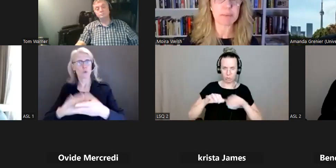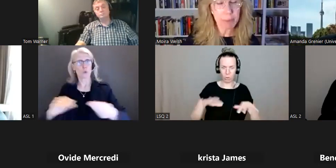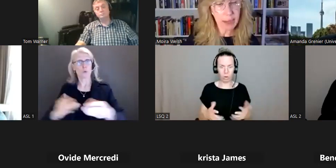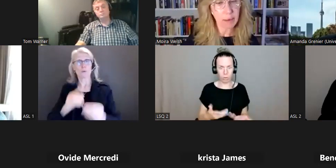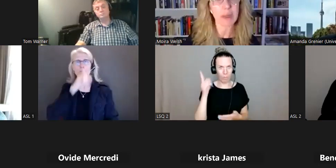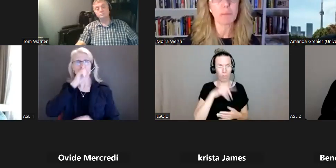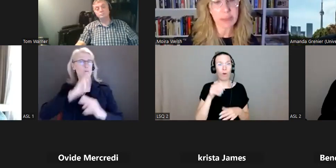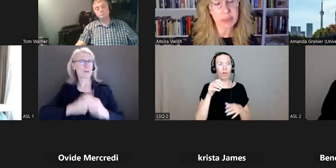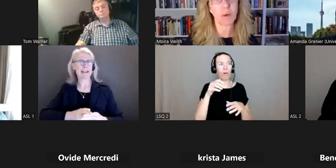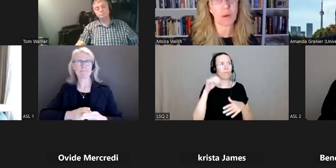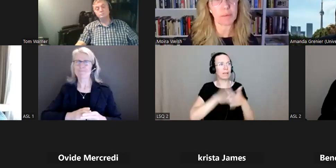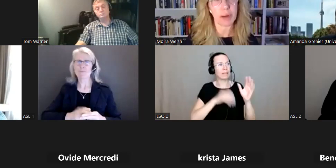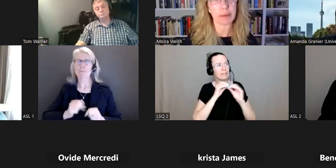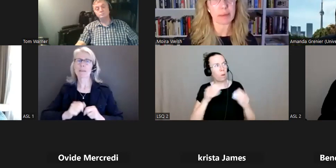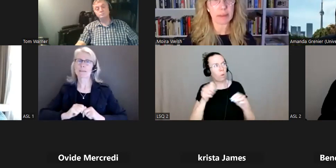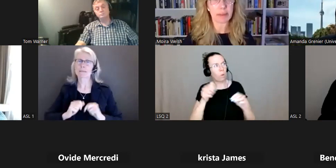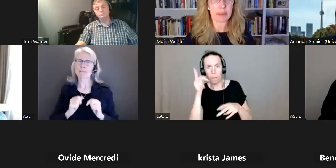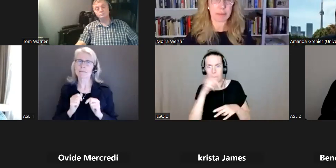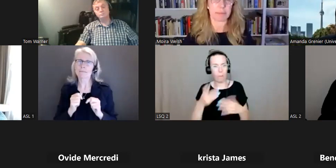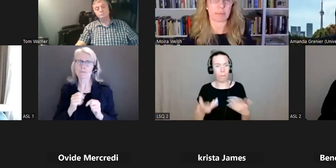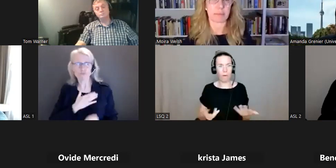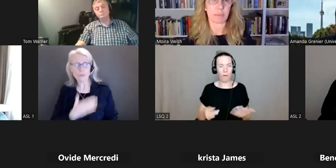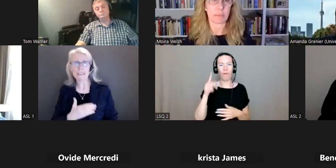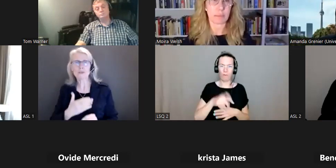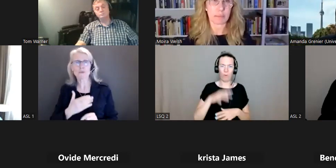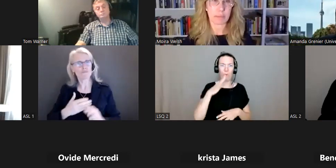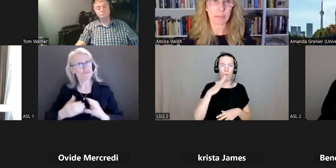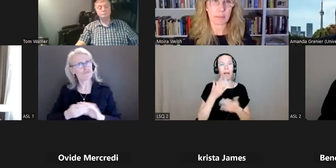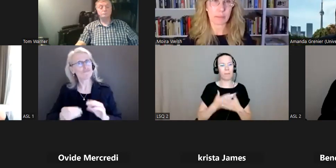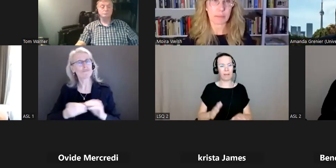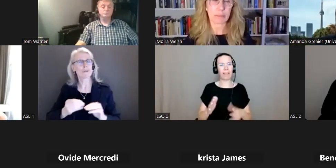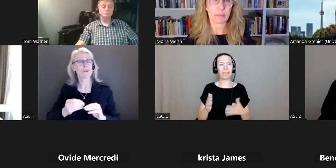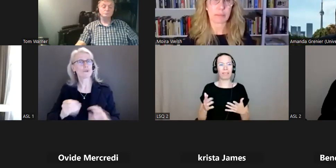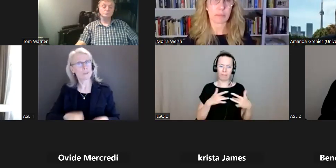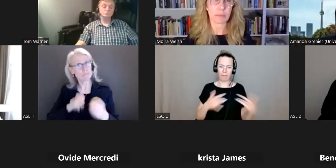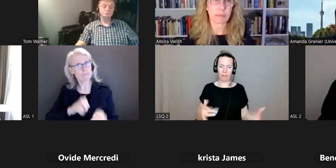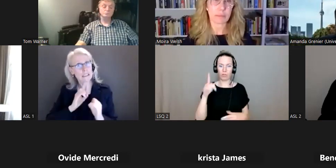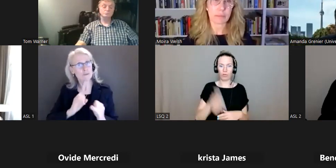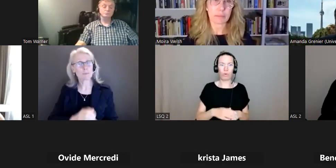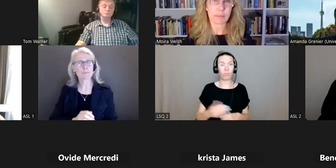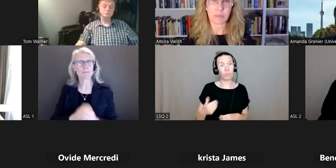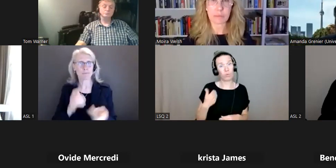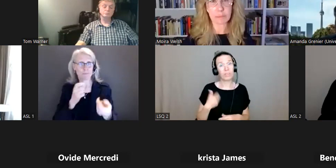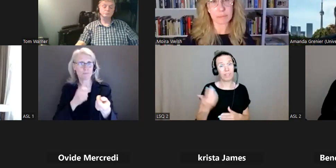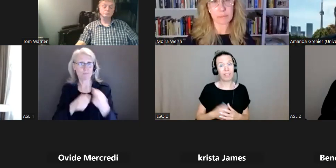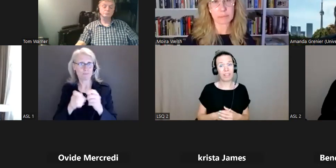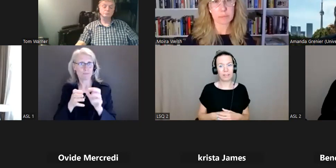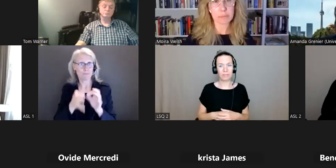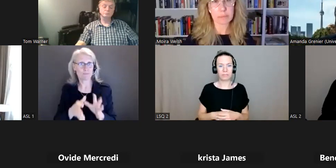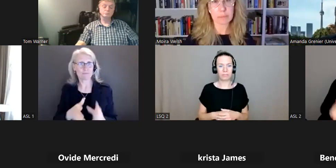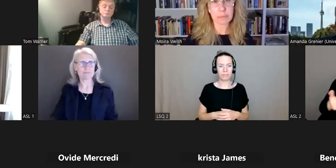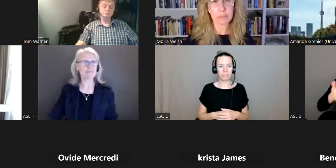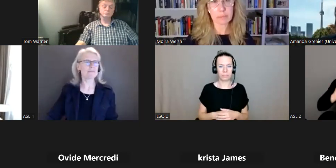to be prepared and ready to go on the record. That's so helpful. Amanda, I'm going to come to you around some of those gaps, if